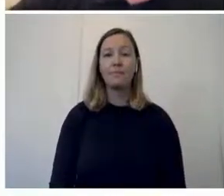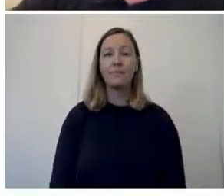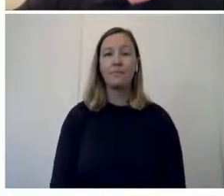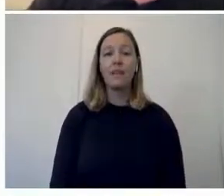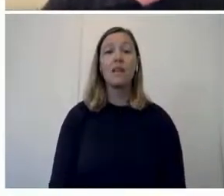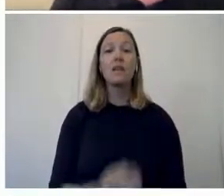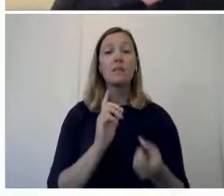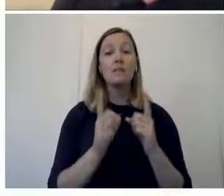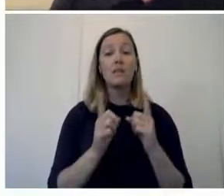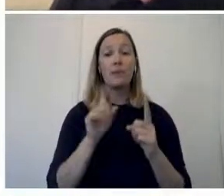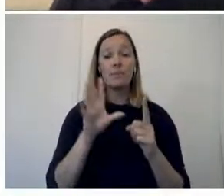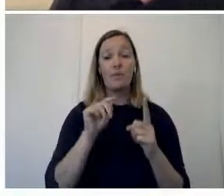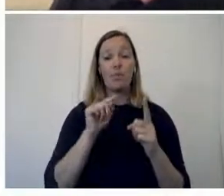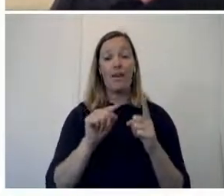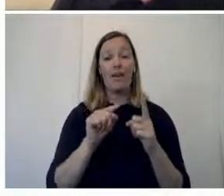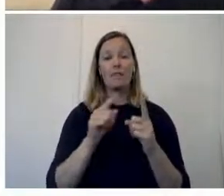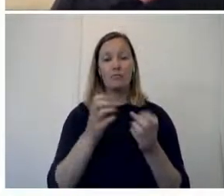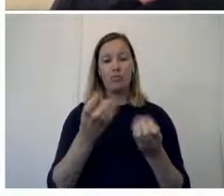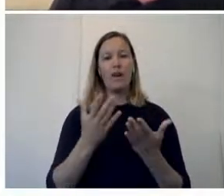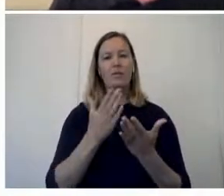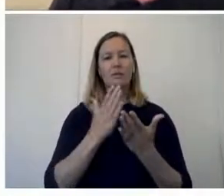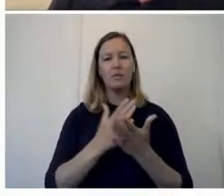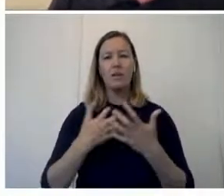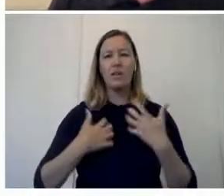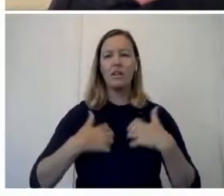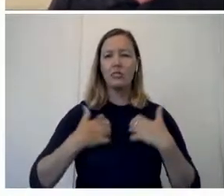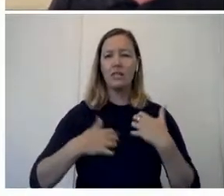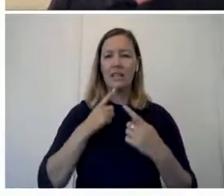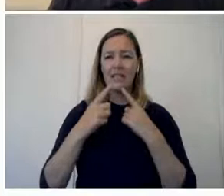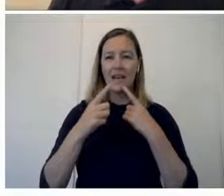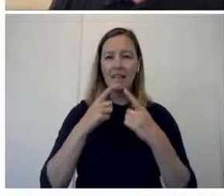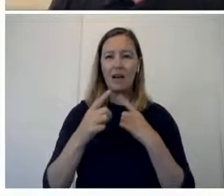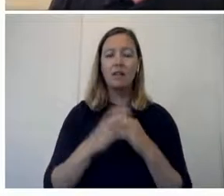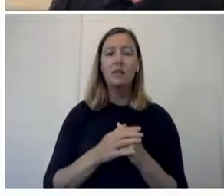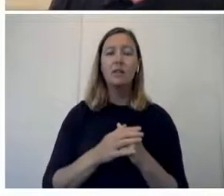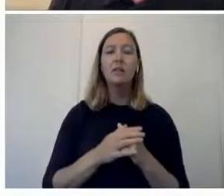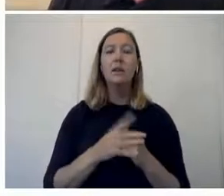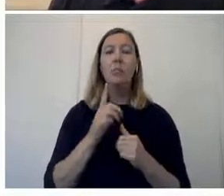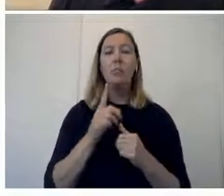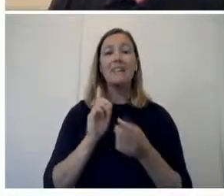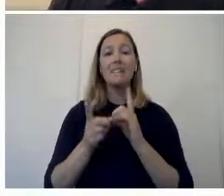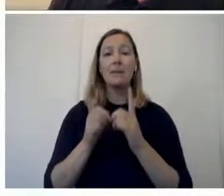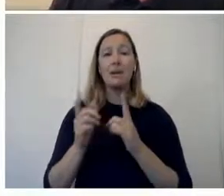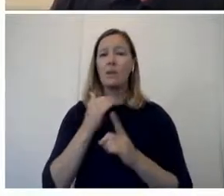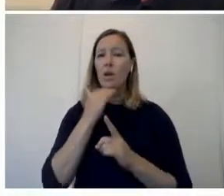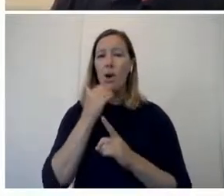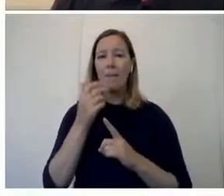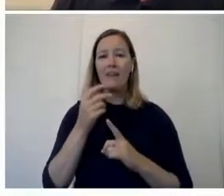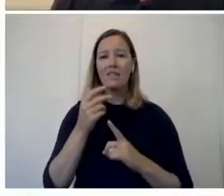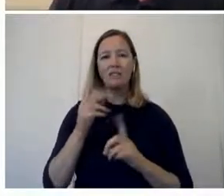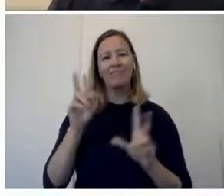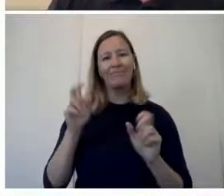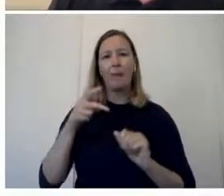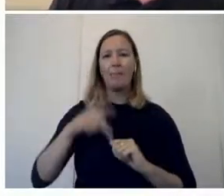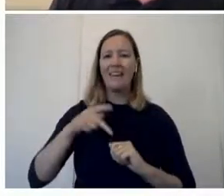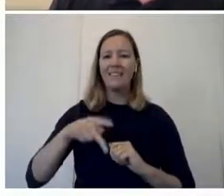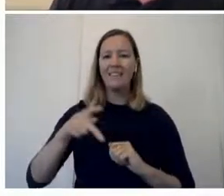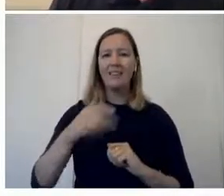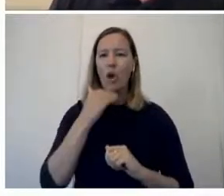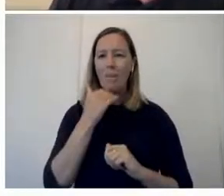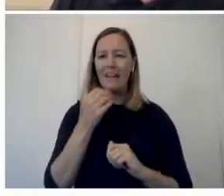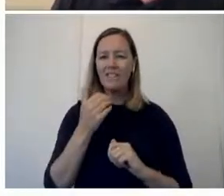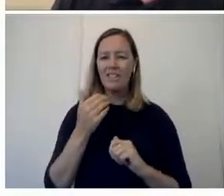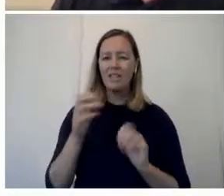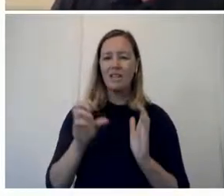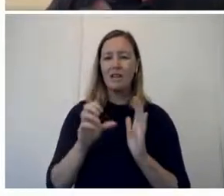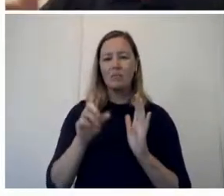some really interesting data. But more often than not, there isn't much of a pattern in some of that data. You know, people in different